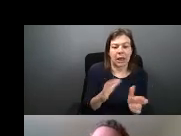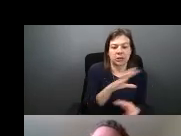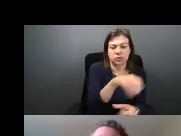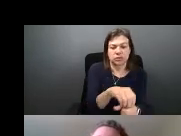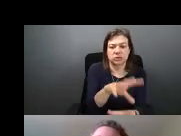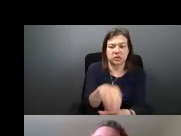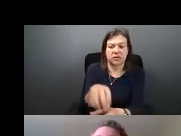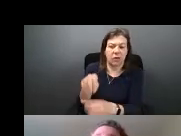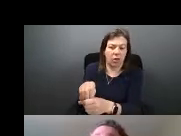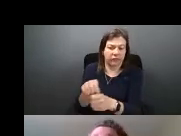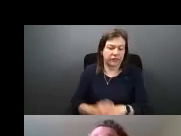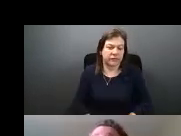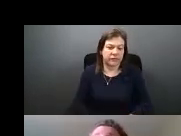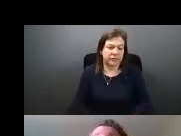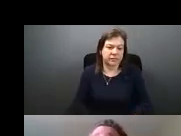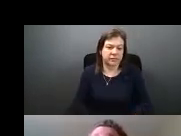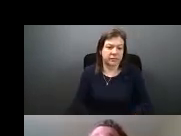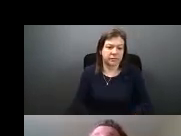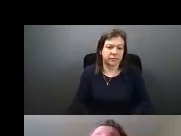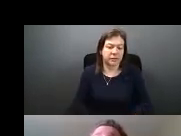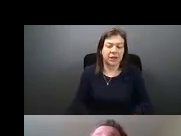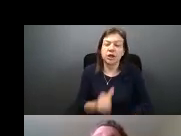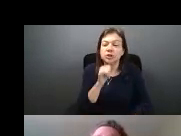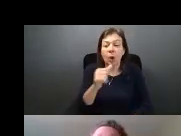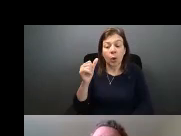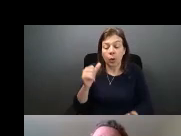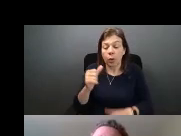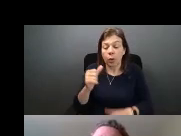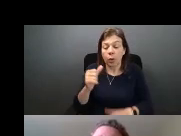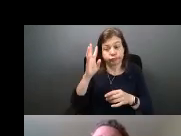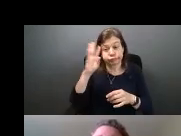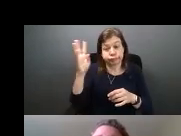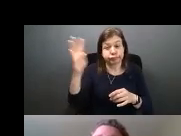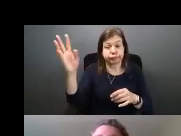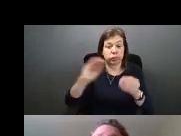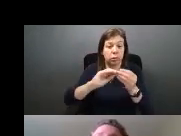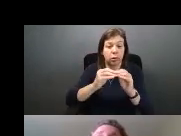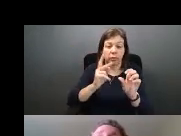with. Don't inflate the number of participants.